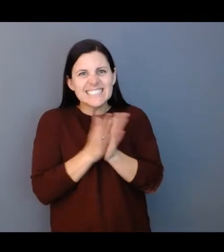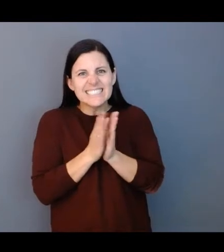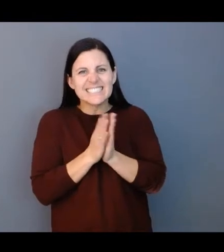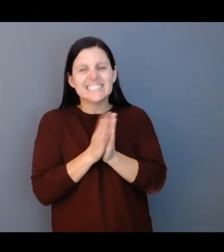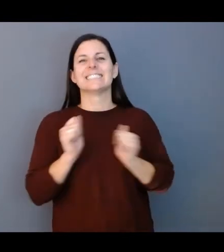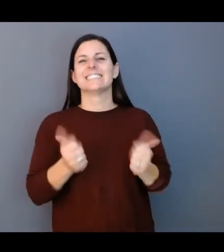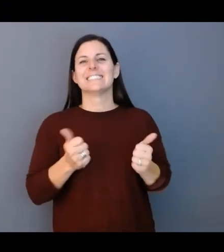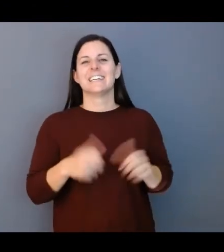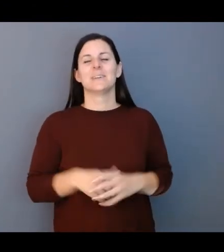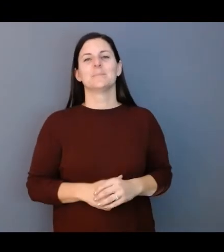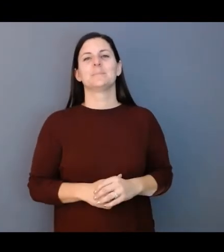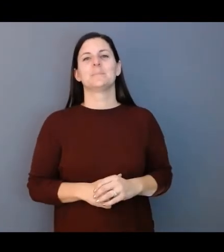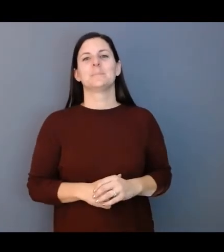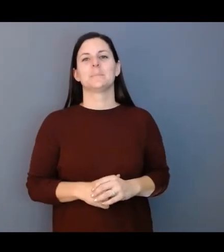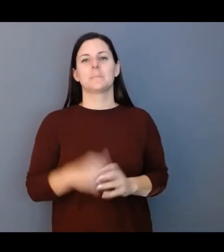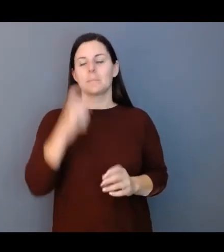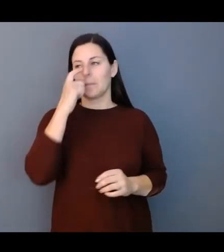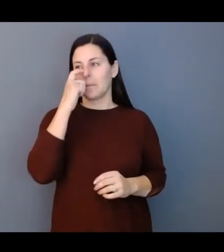through this.